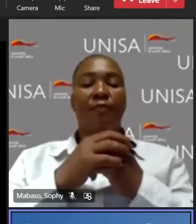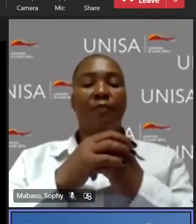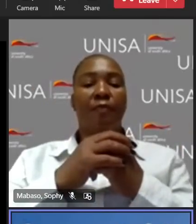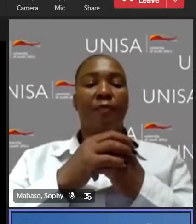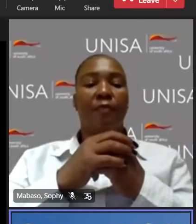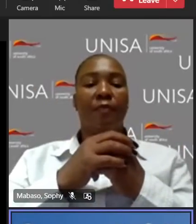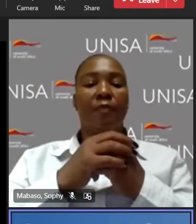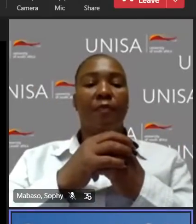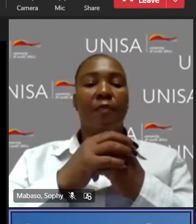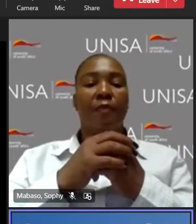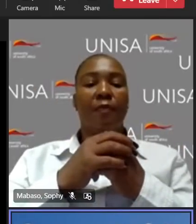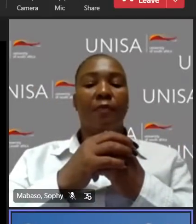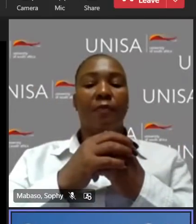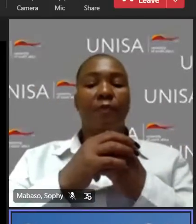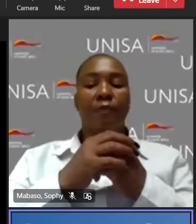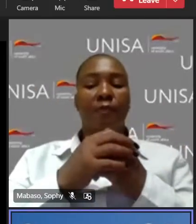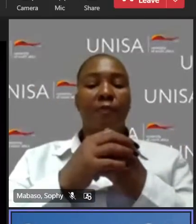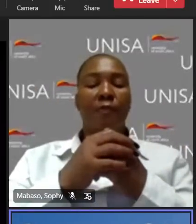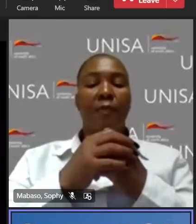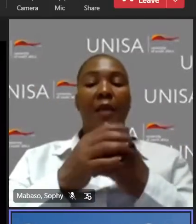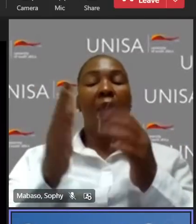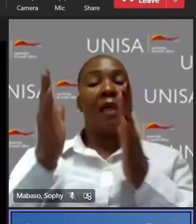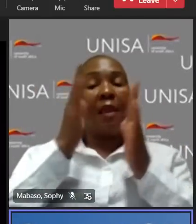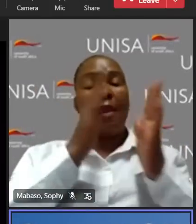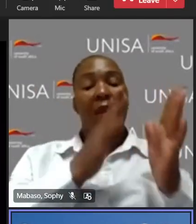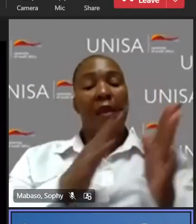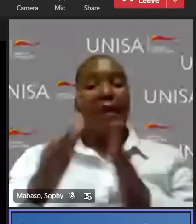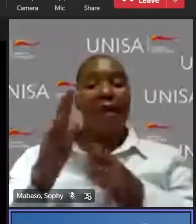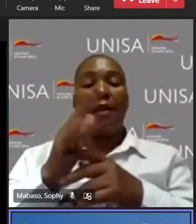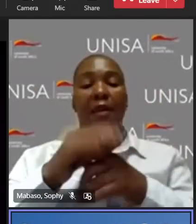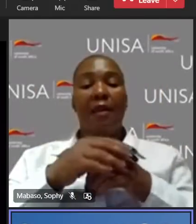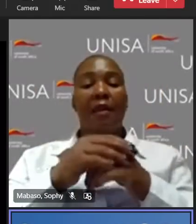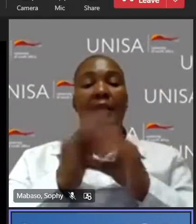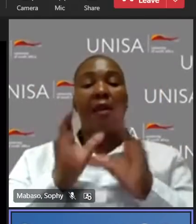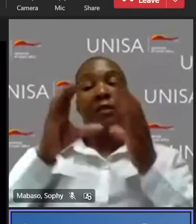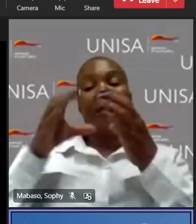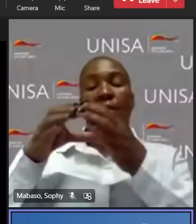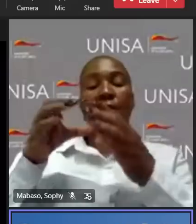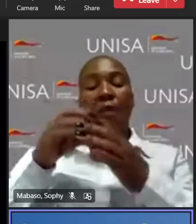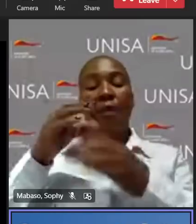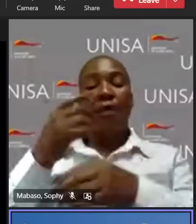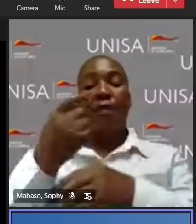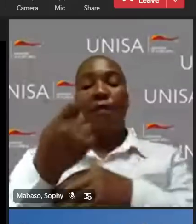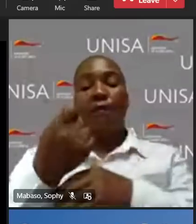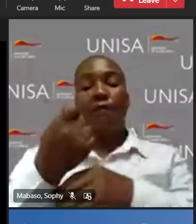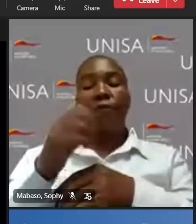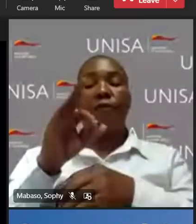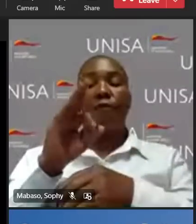And the next funding scheme is Funza Lushaka Bursary.